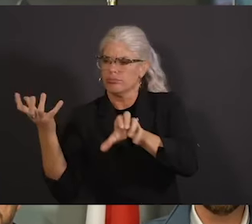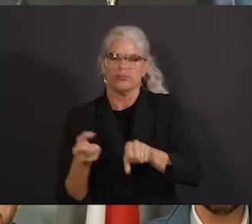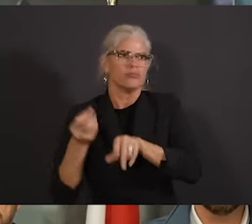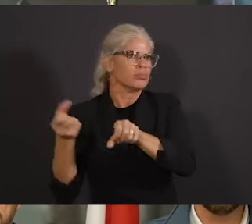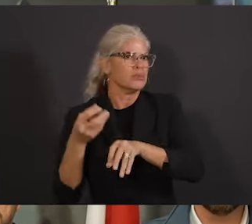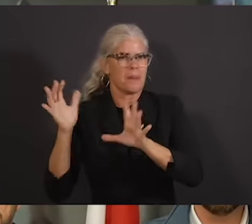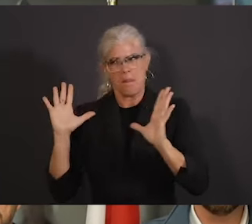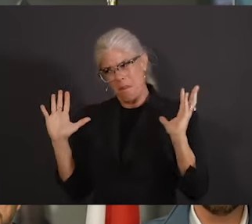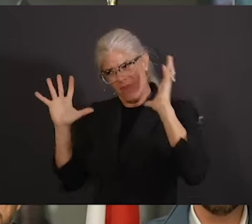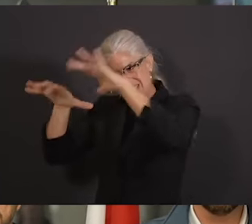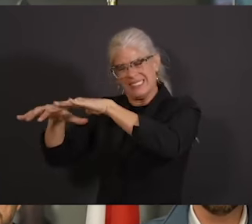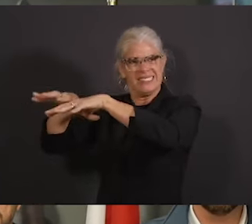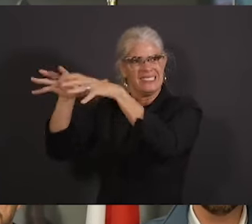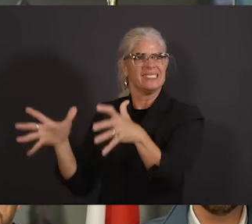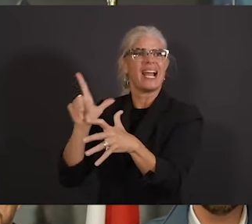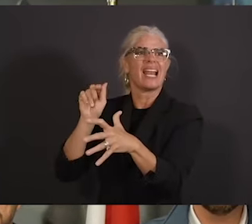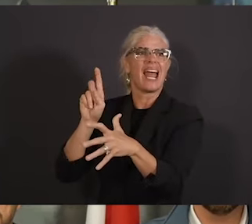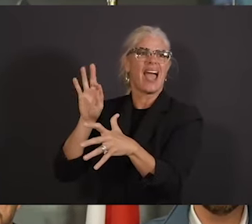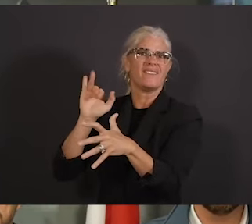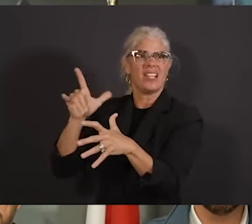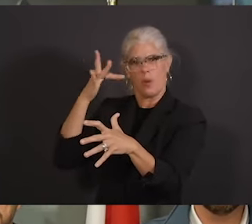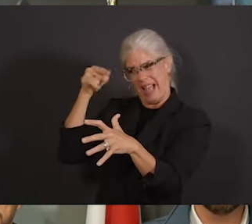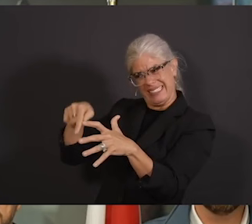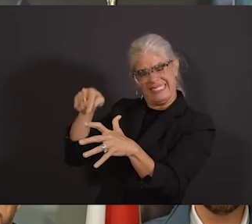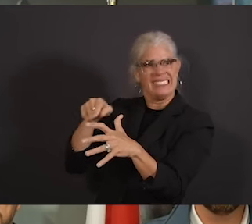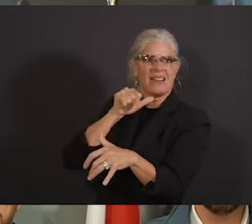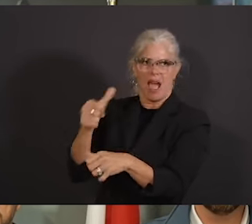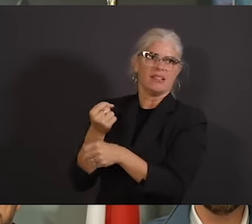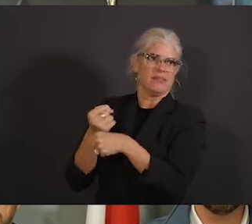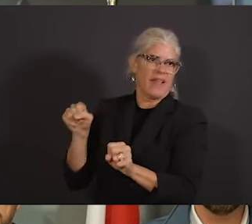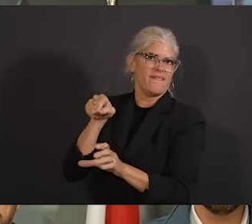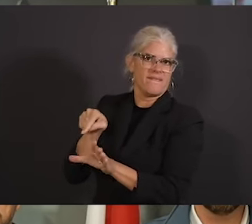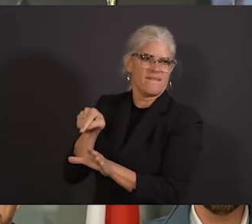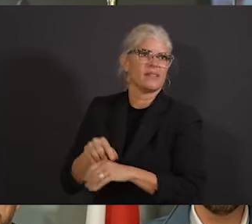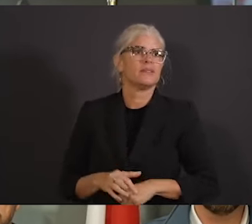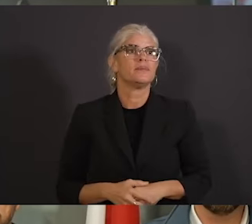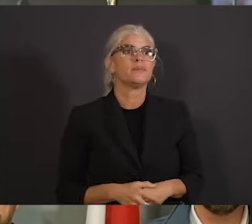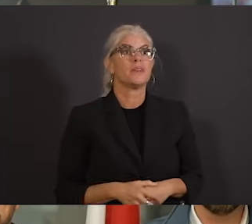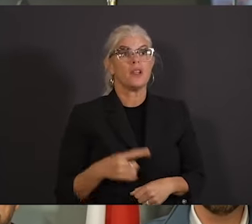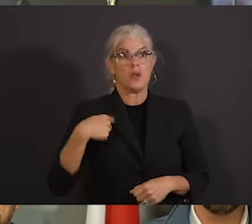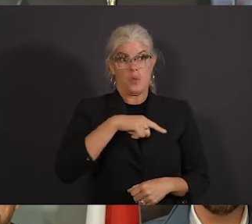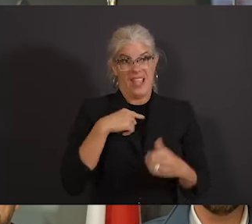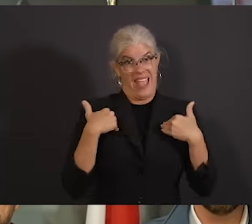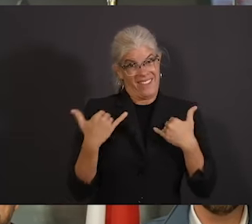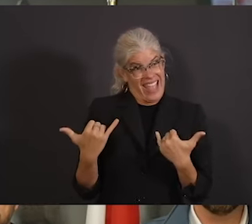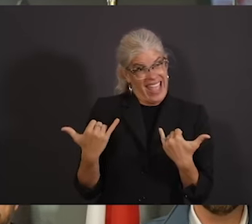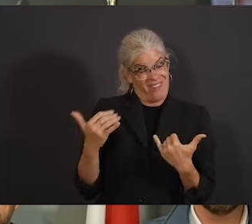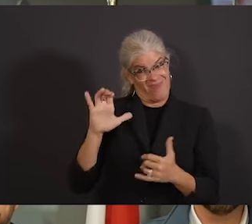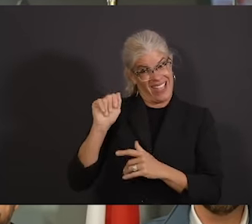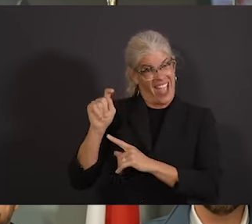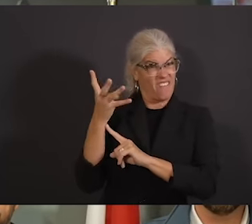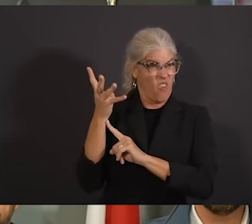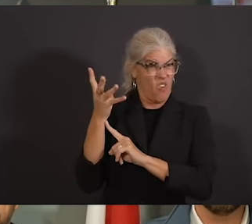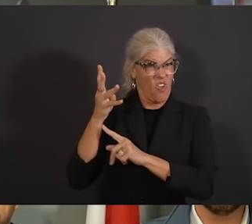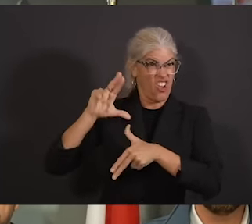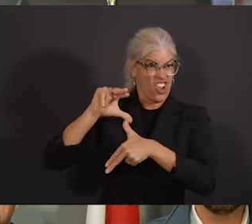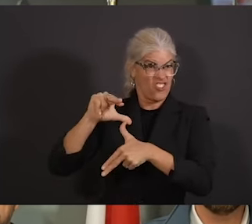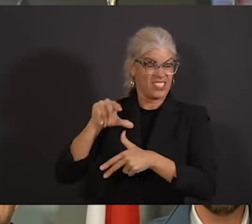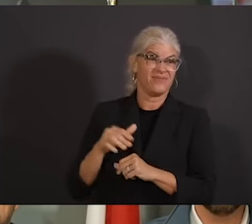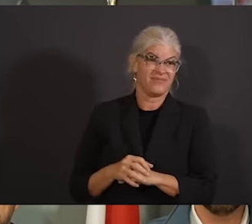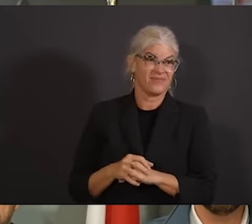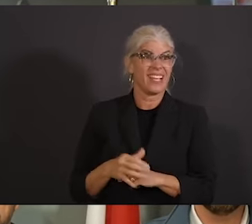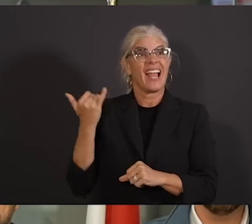it's safe, until it's no longer safe to do so. So we do have a Category 4 hurricane. It is currently